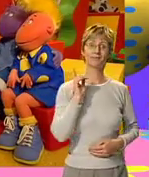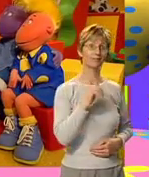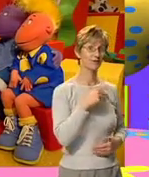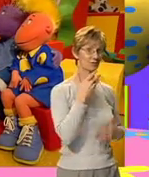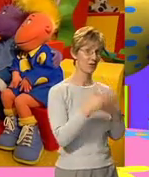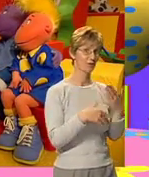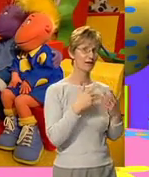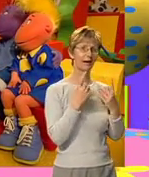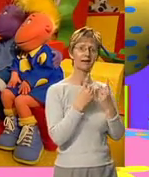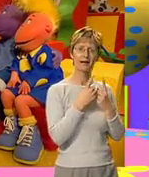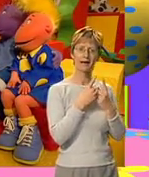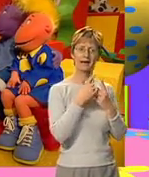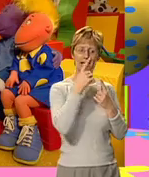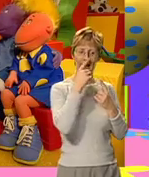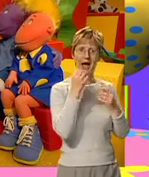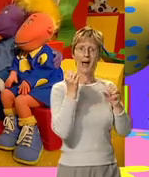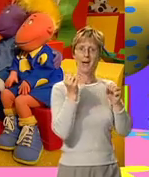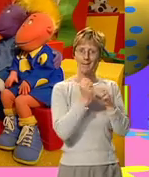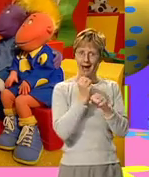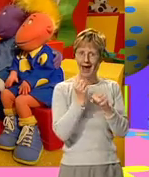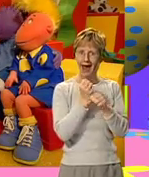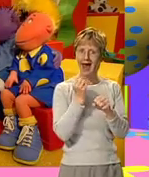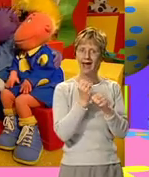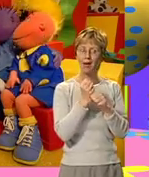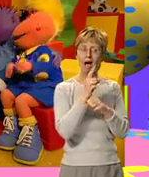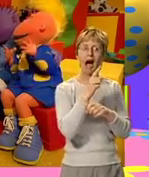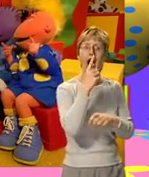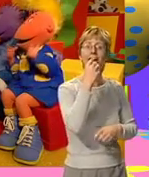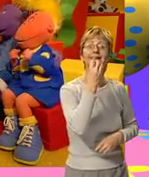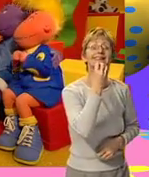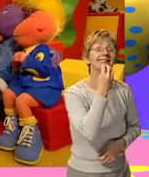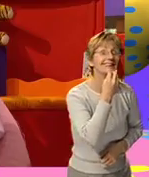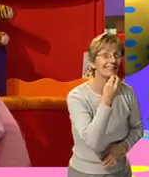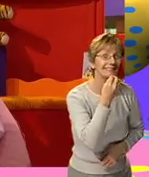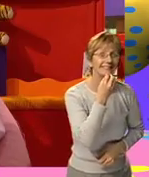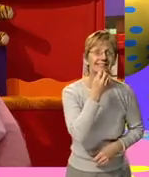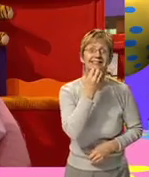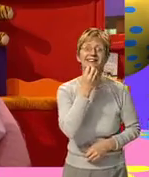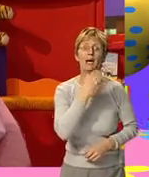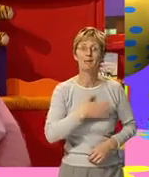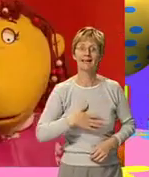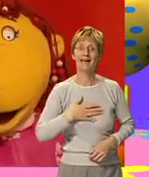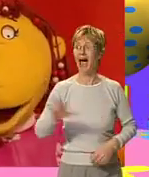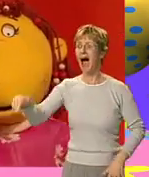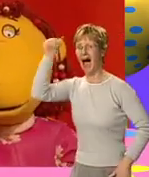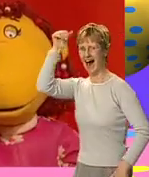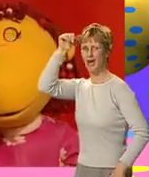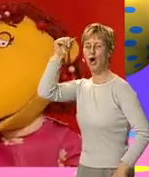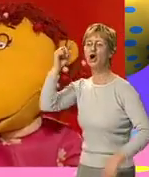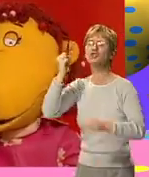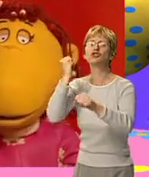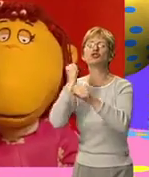is about something else you can model. And this time you can eat it. Oh, yummy! It's the gingerbread man. I know